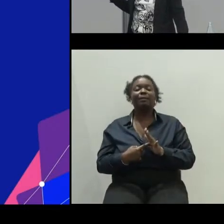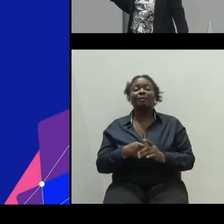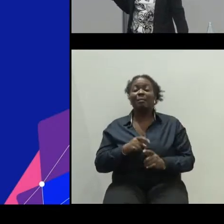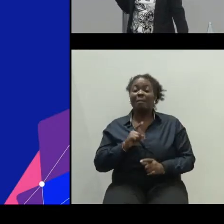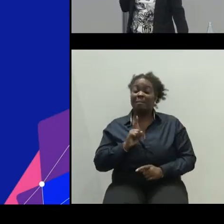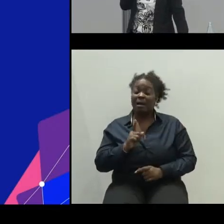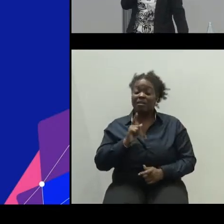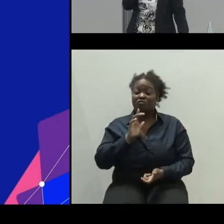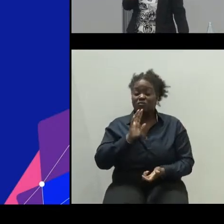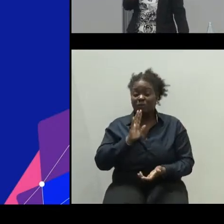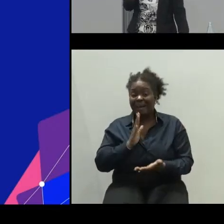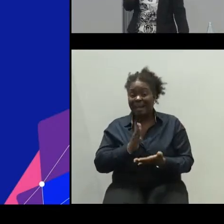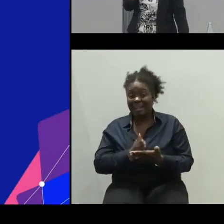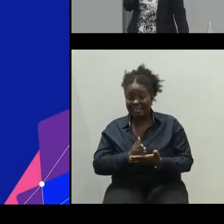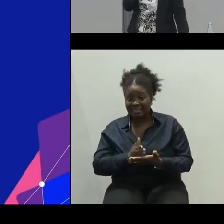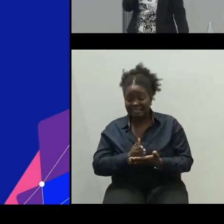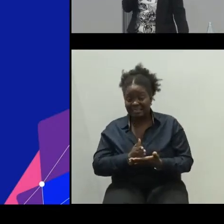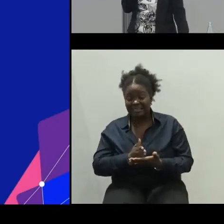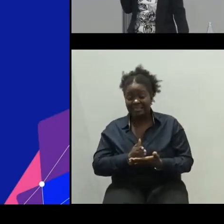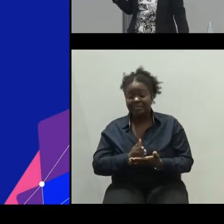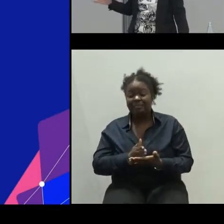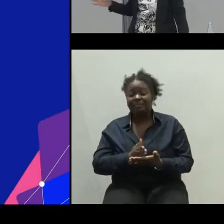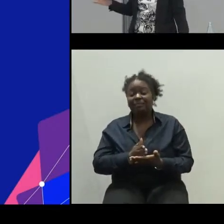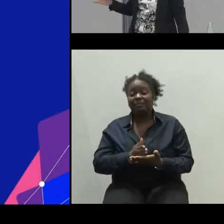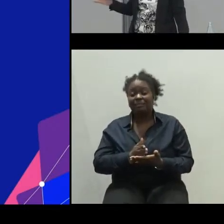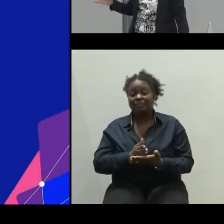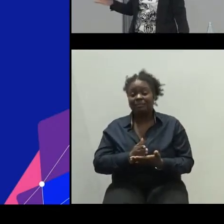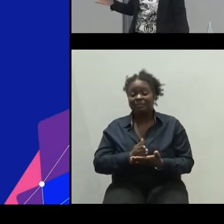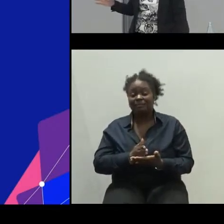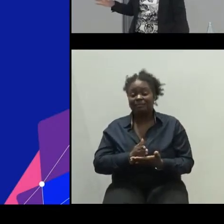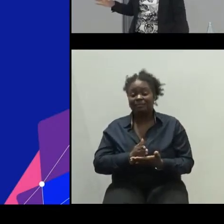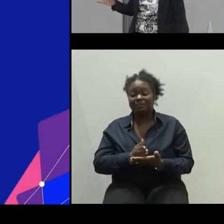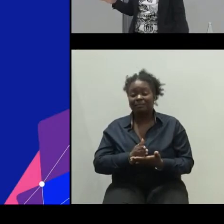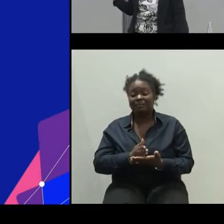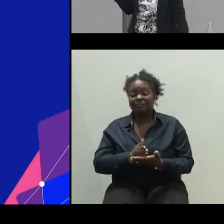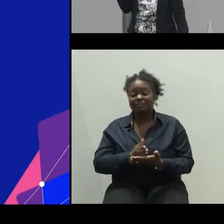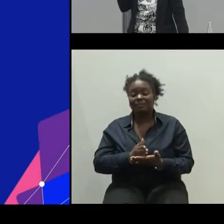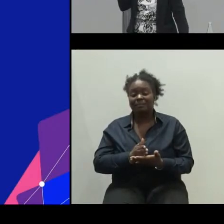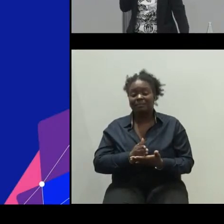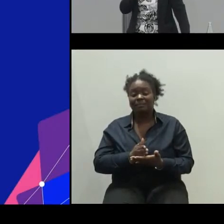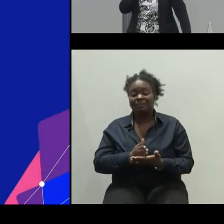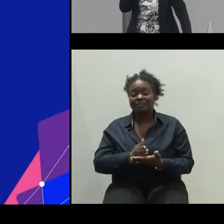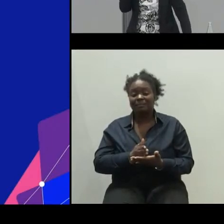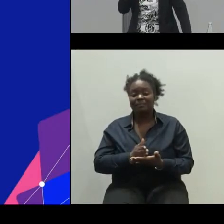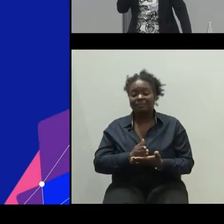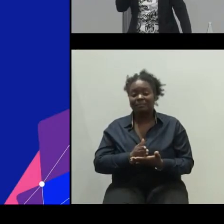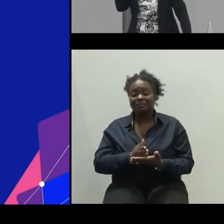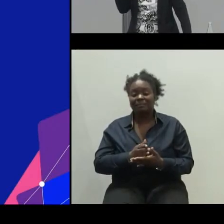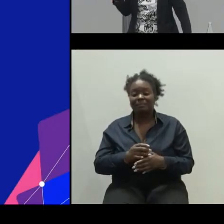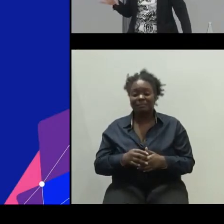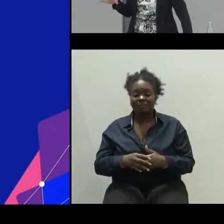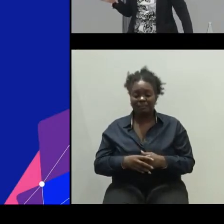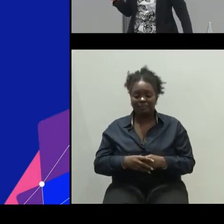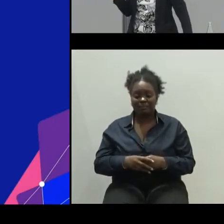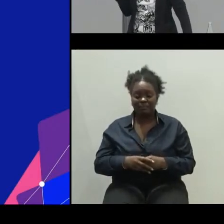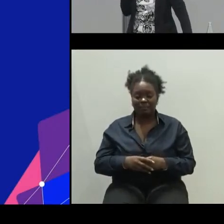reality is what you said you weren't going to say is what really matters, right? So how much you need to